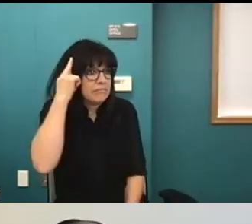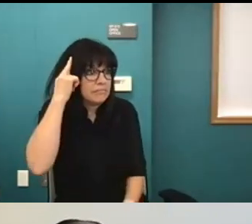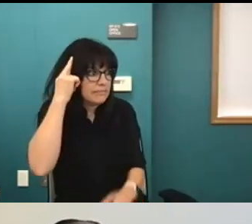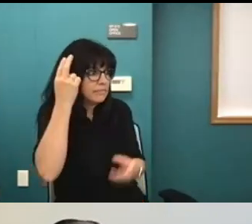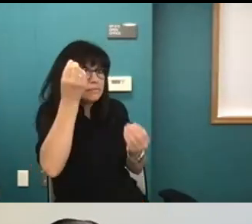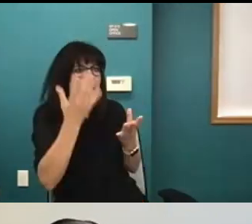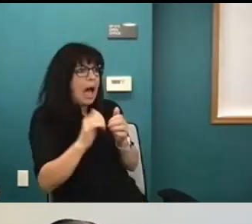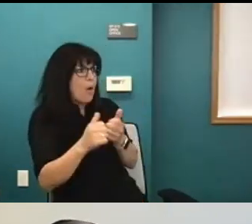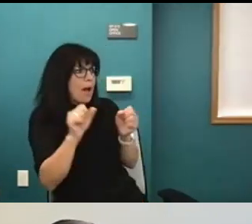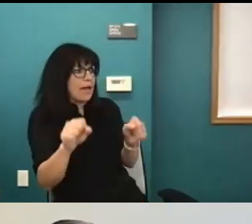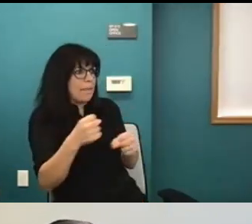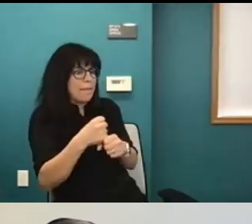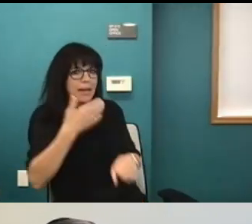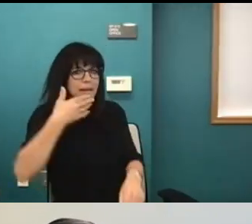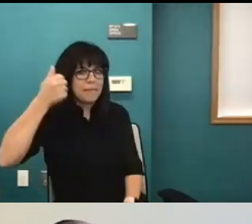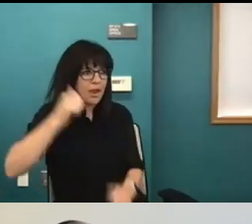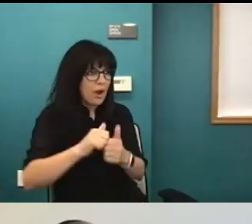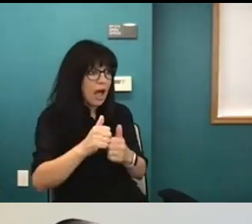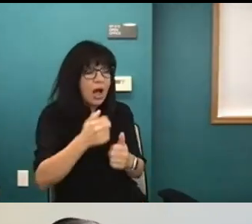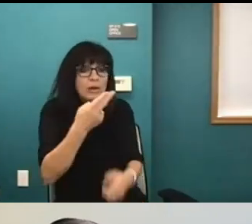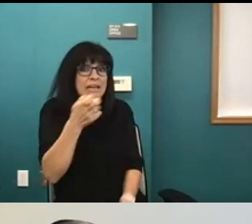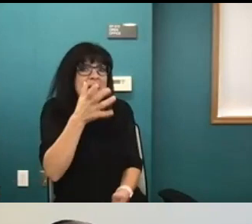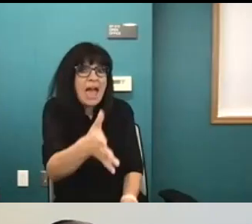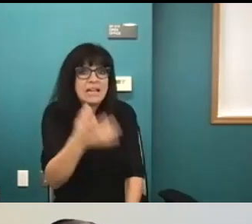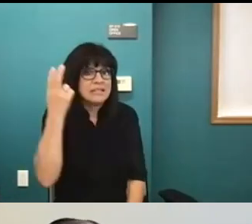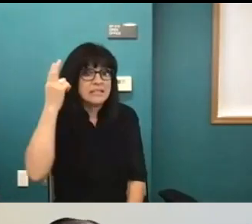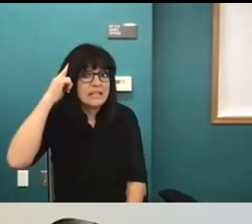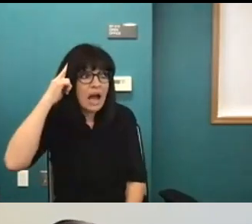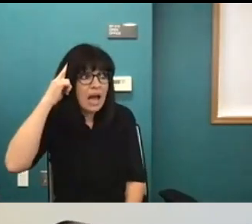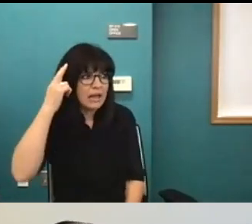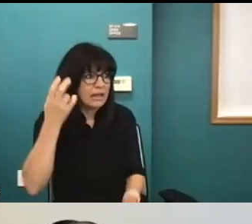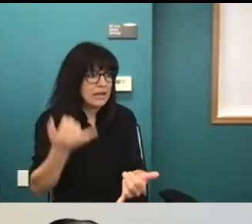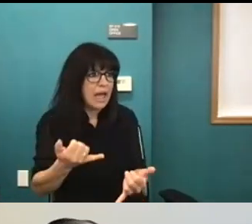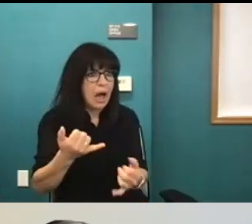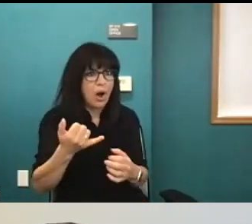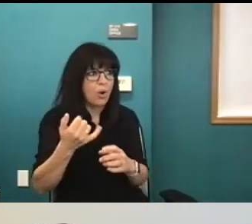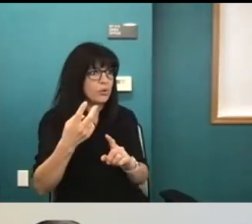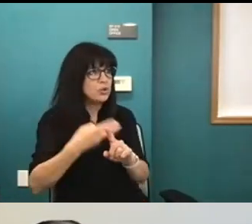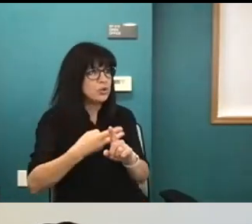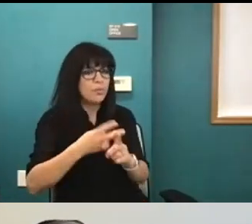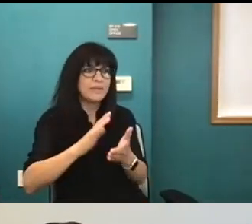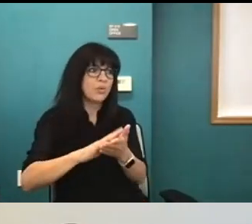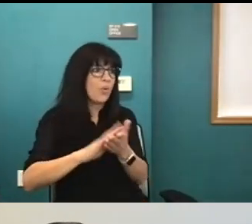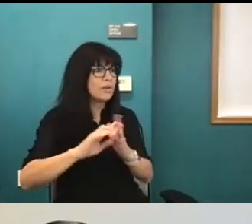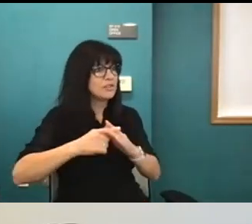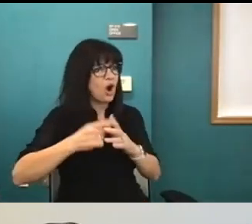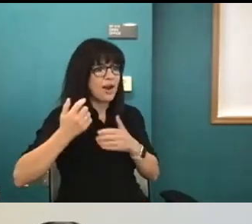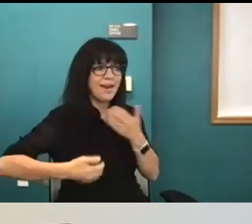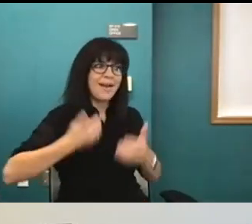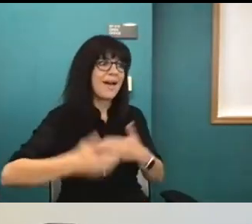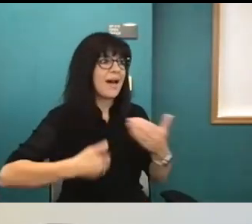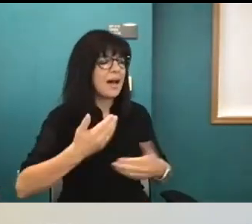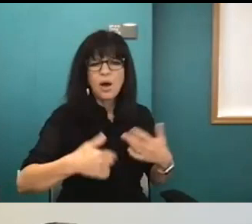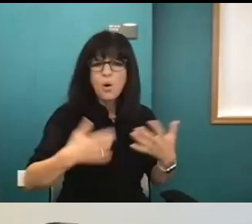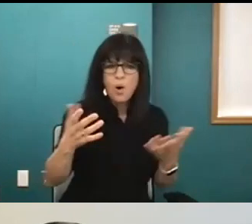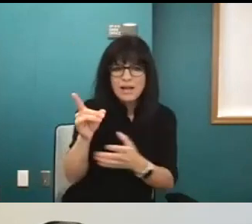do to make it better, because he hates it, and now we're what, 2 months into school, and what device